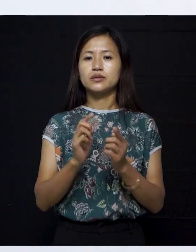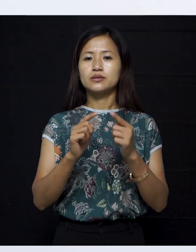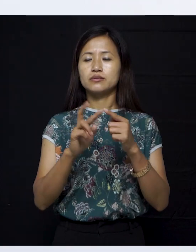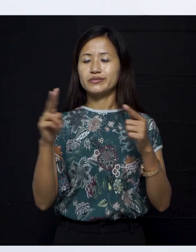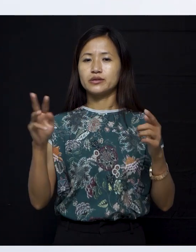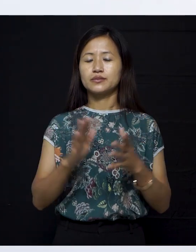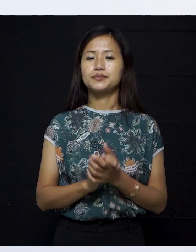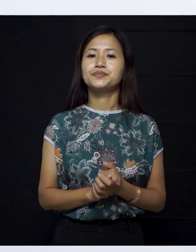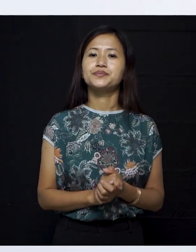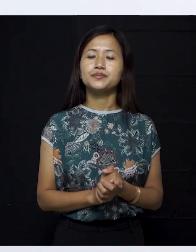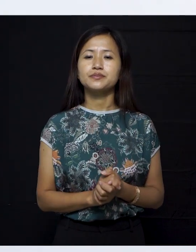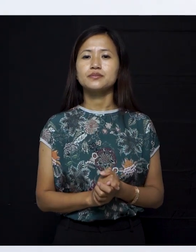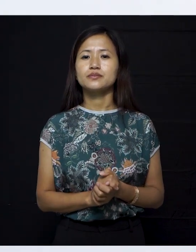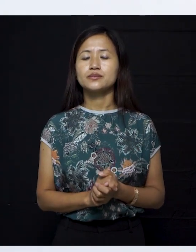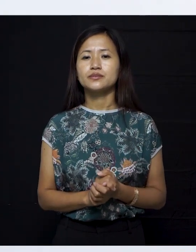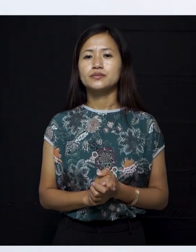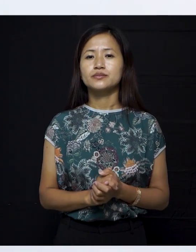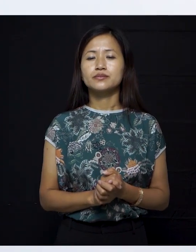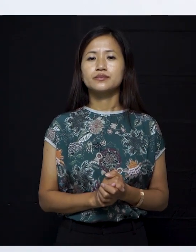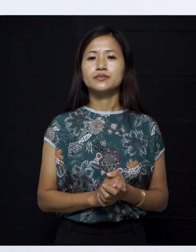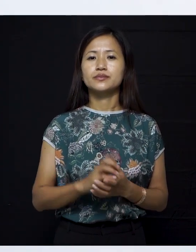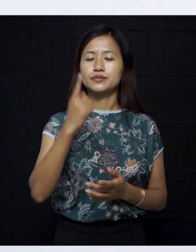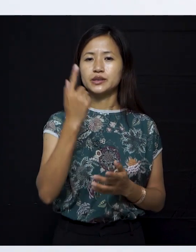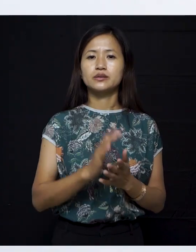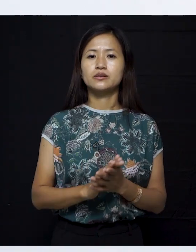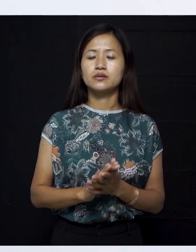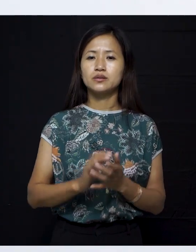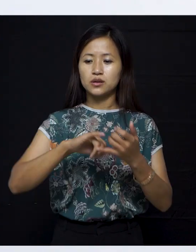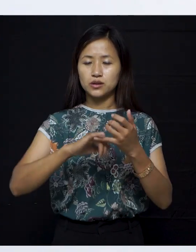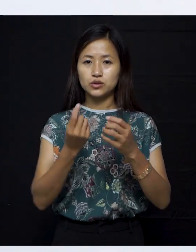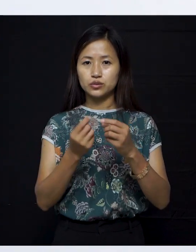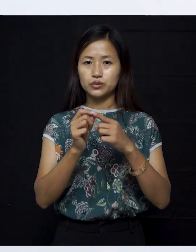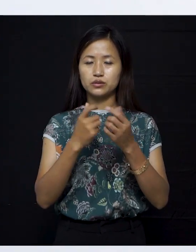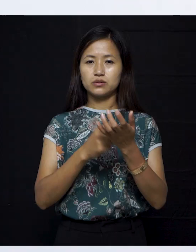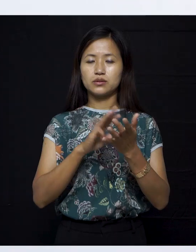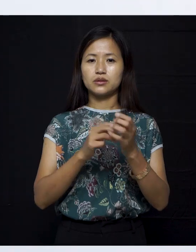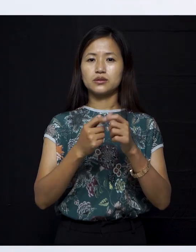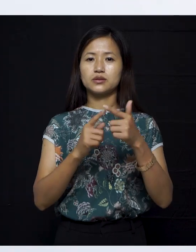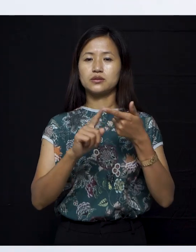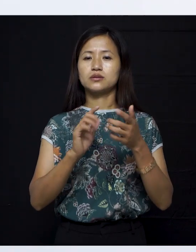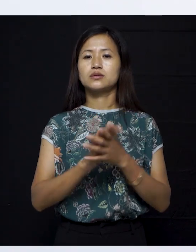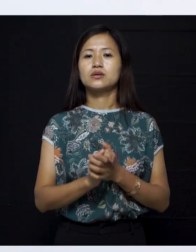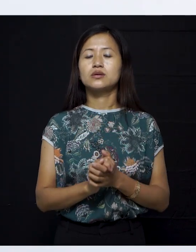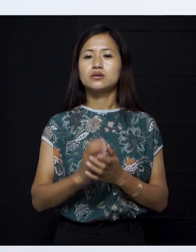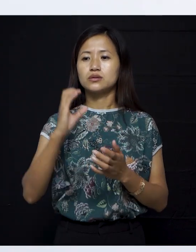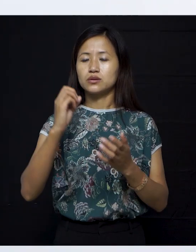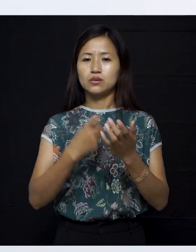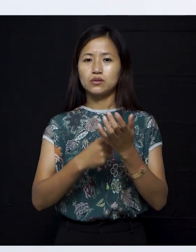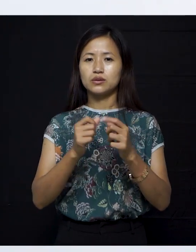three categories again, okay? There are three categories. One will be subordinate, okay? One will be